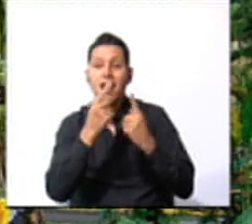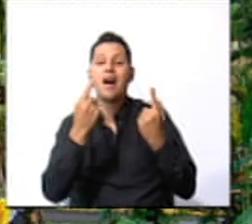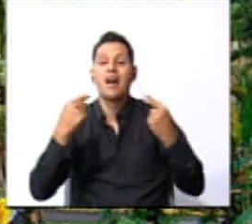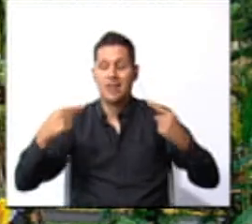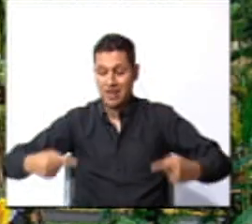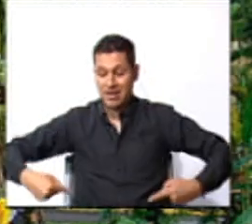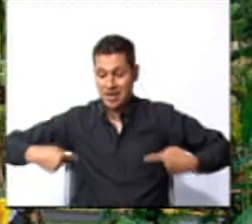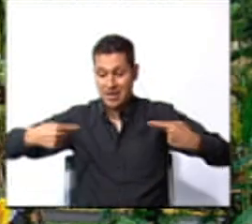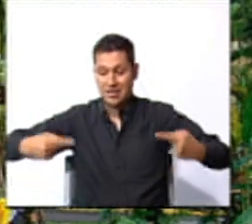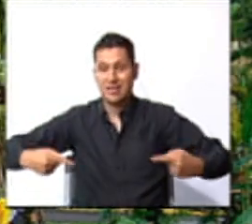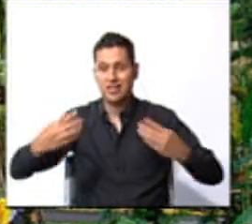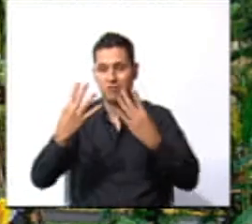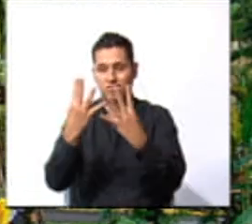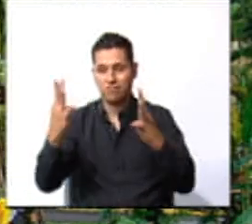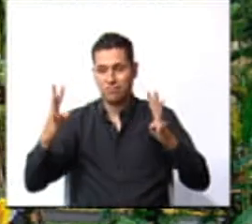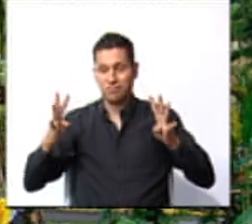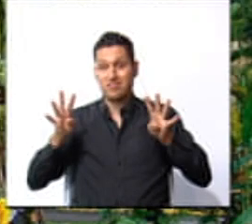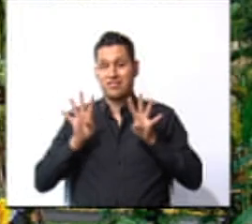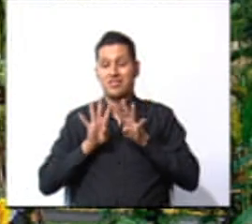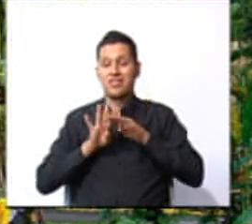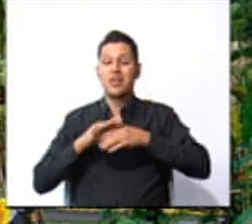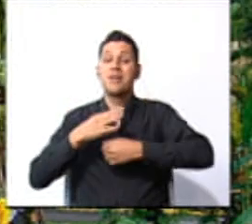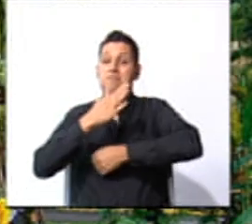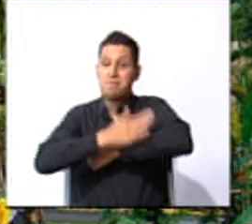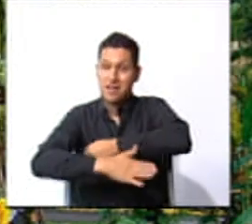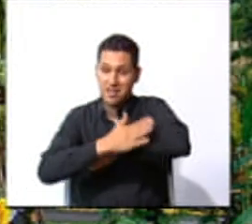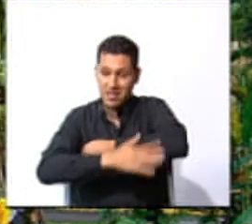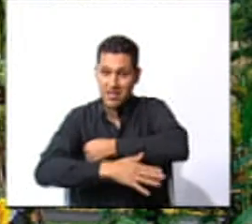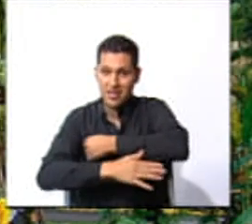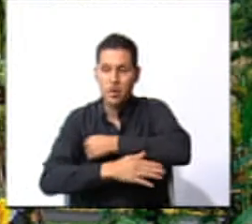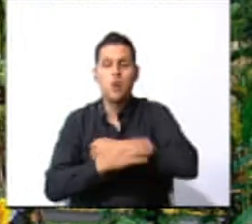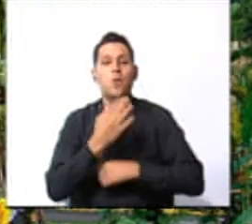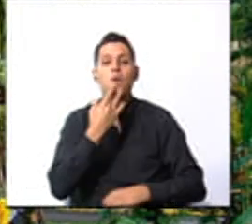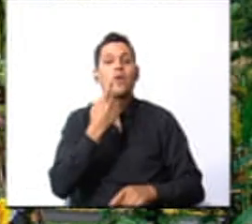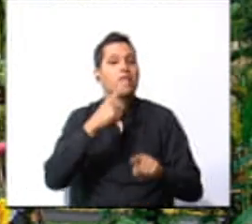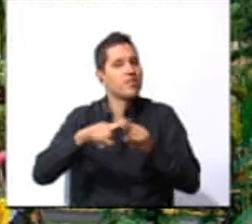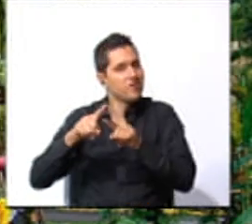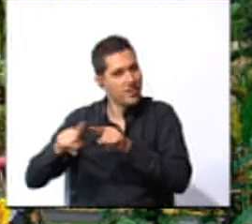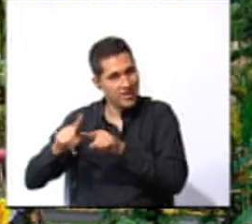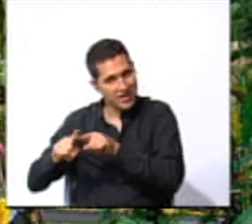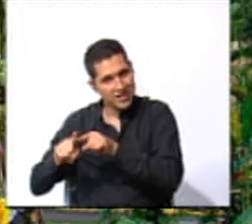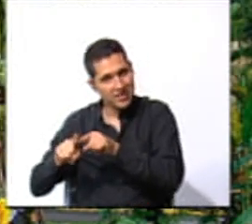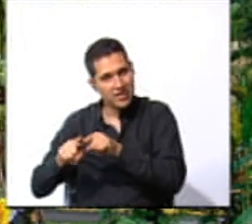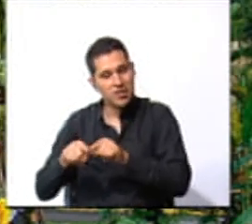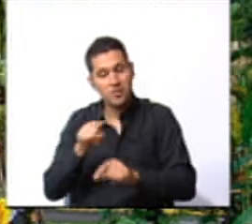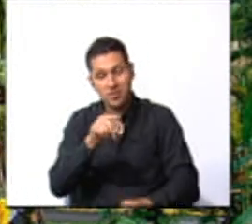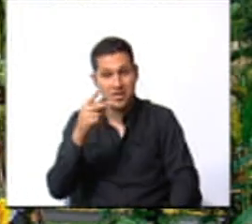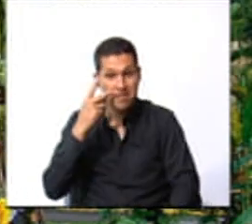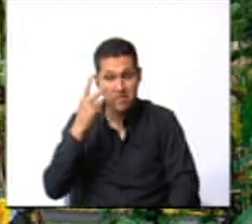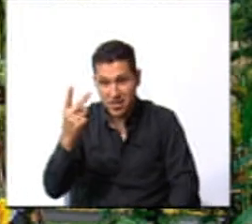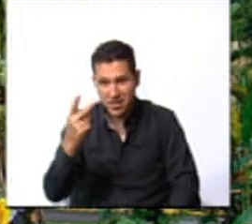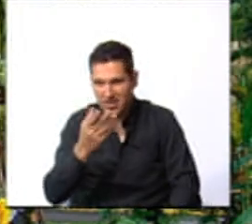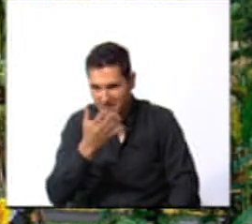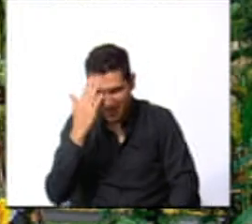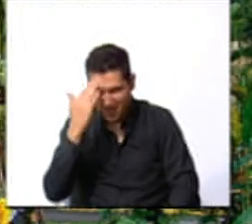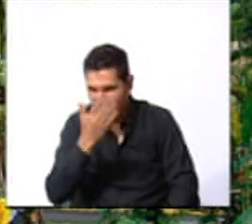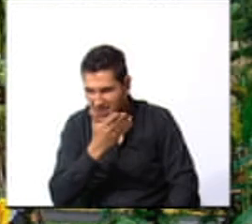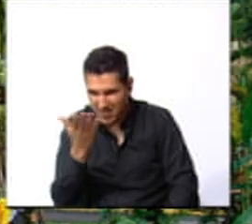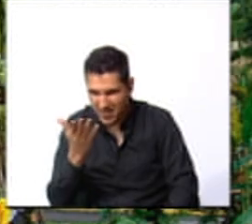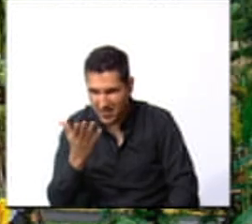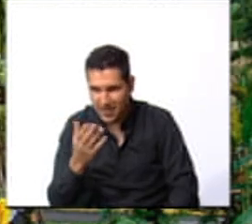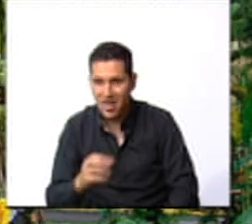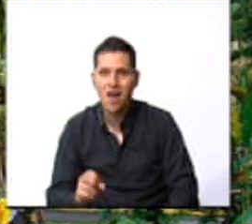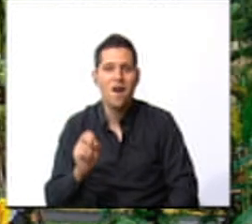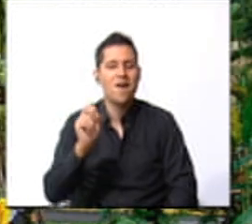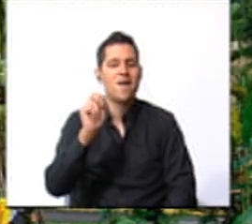the colors, red, orange, blue, very nice. Now, do you know what is an ox cart, right?